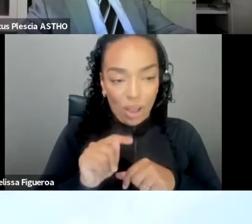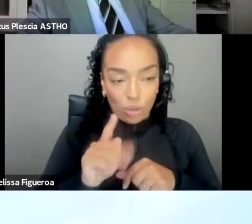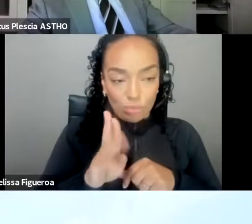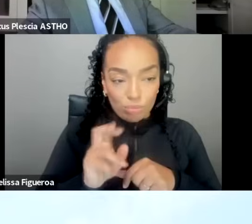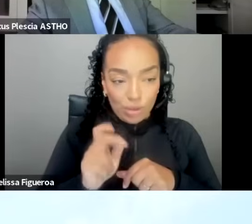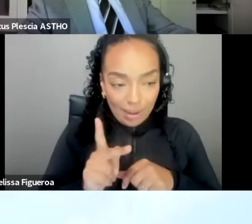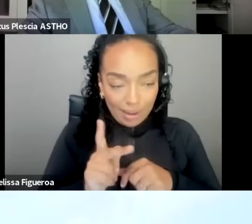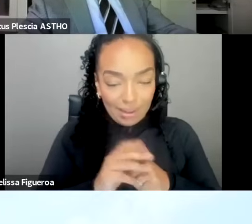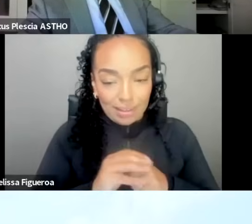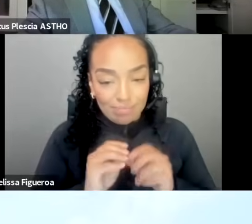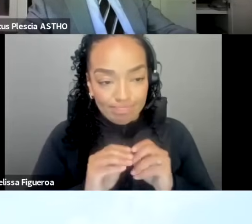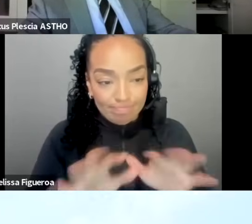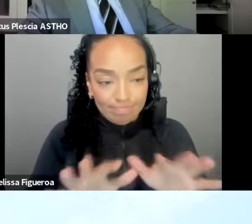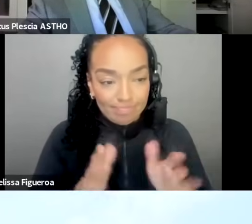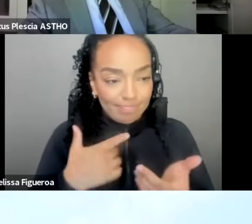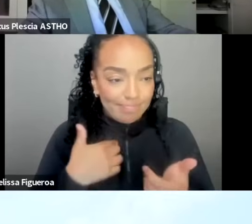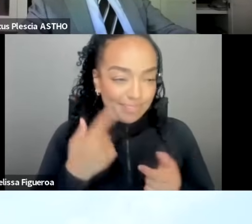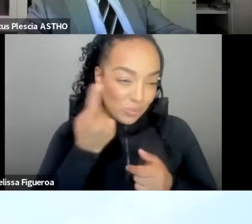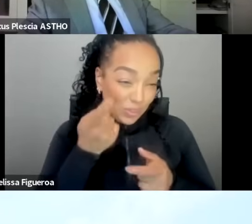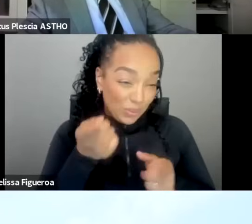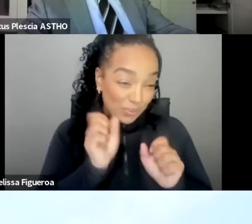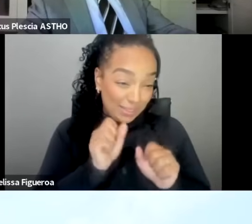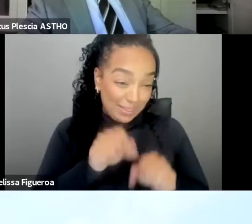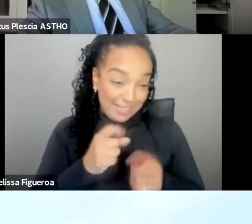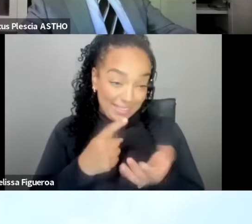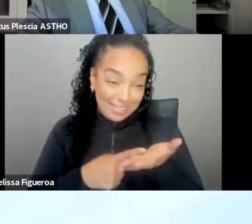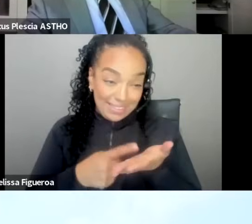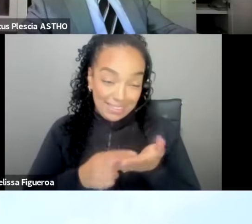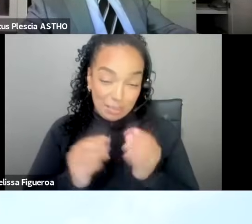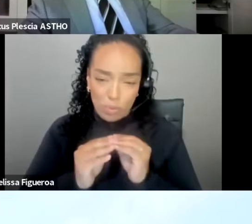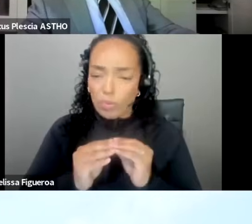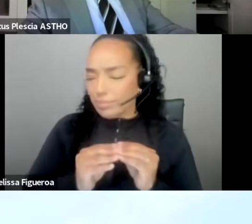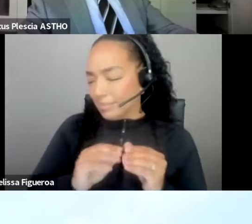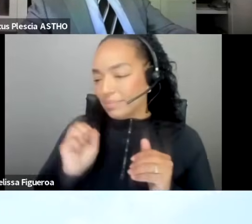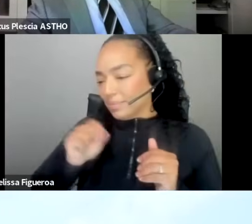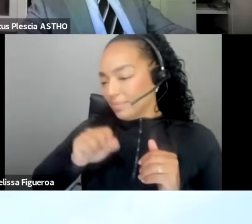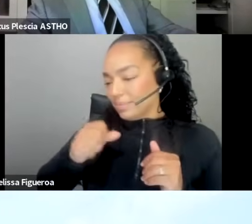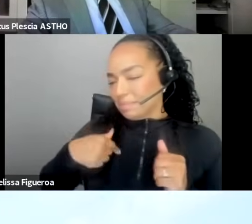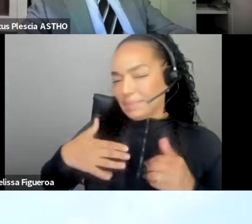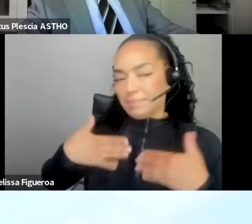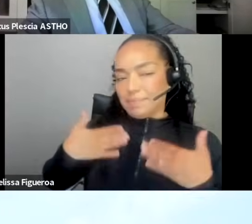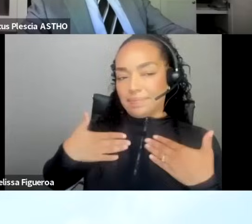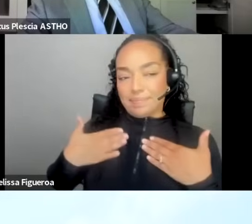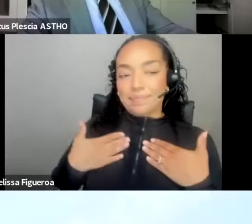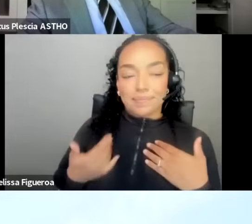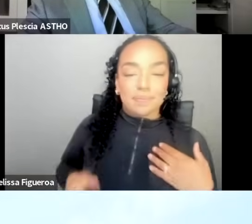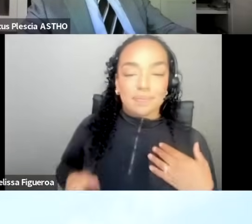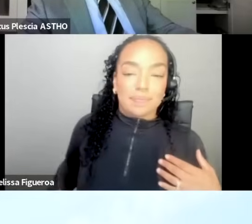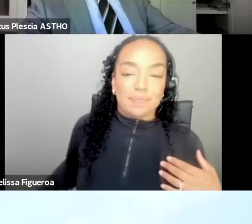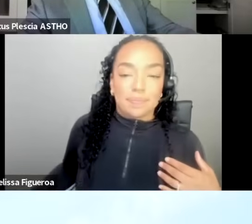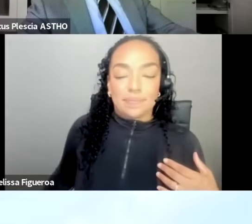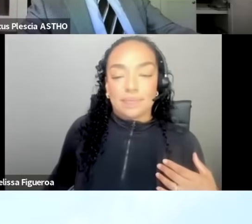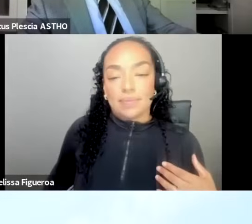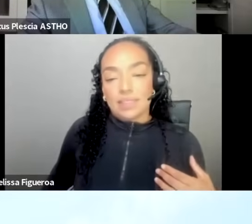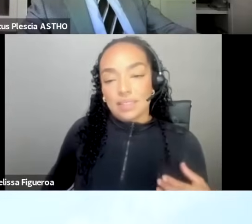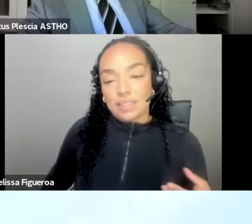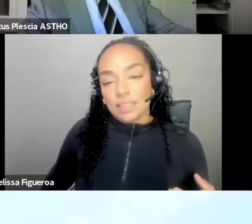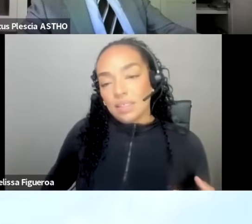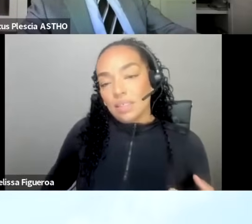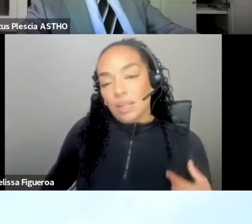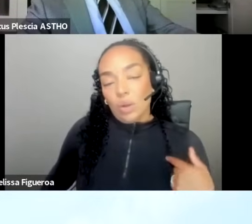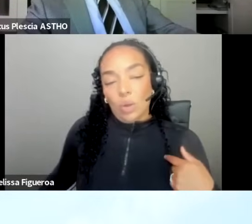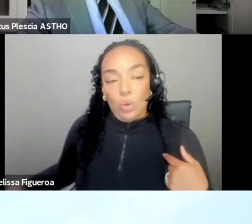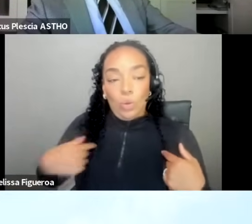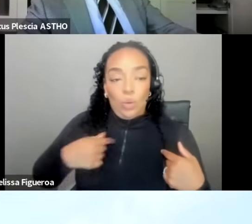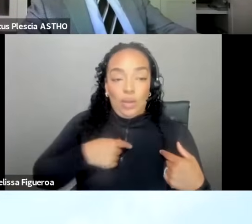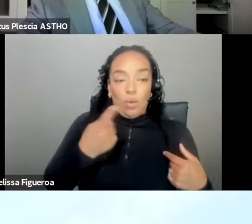just wondering if you can talk a little more about. Sure. Yeah, no, happy to do that. As I mentioned, we're one of 7 collaborating